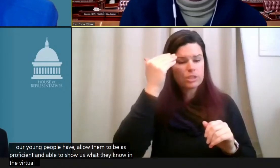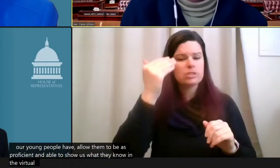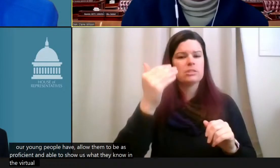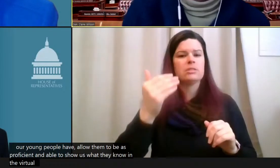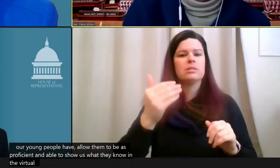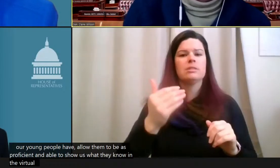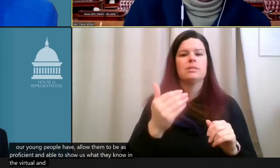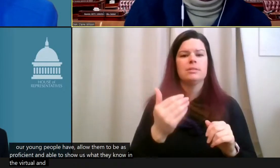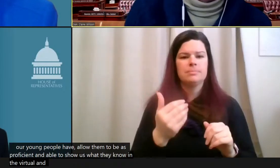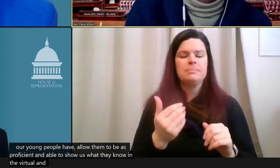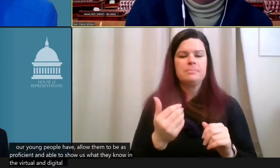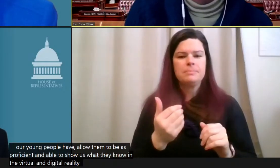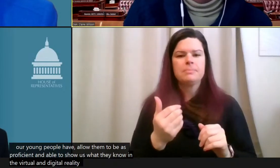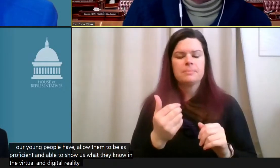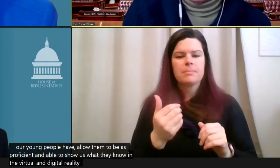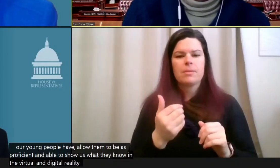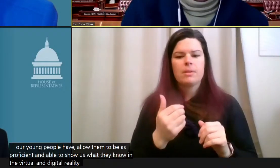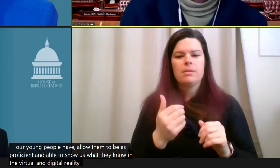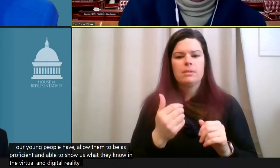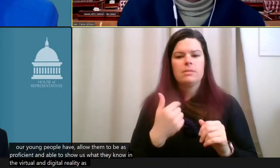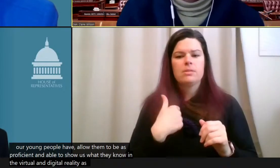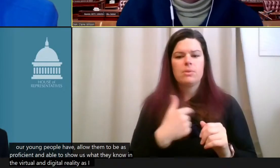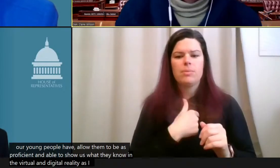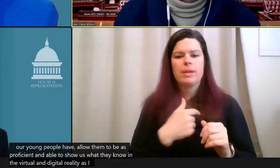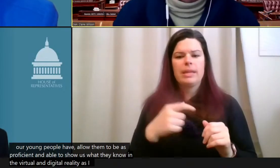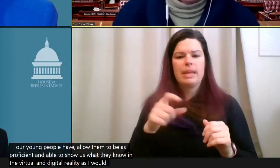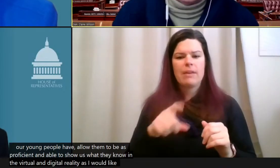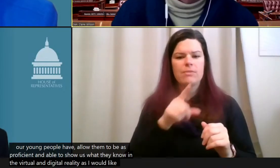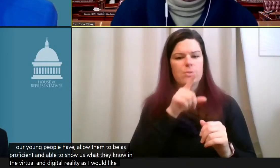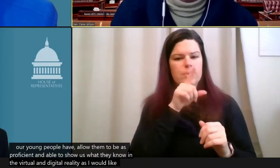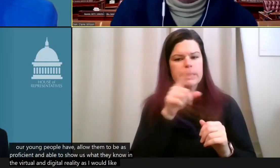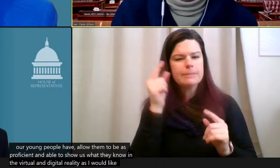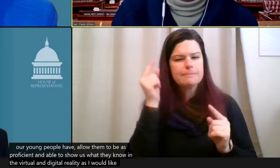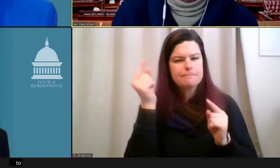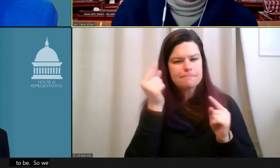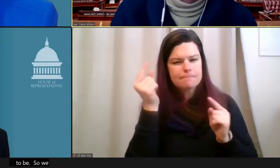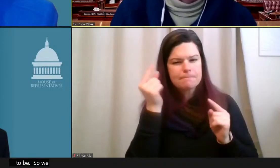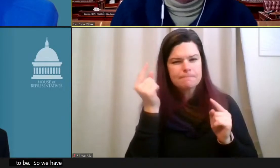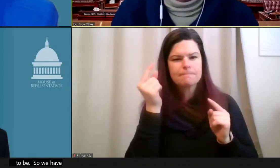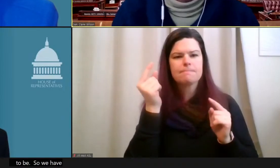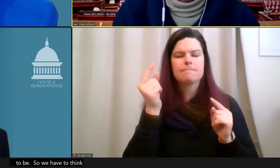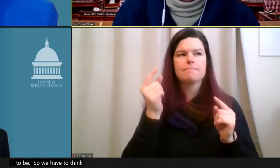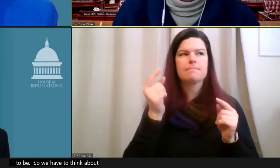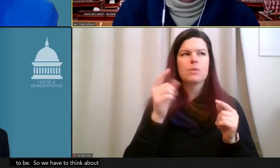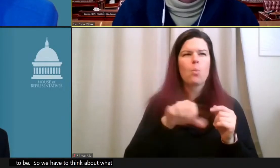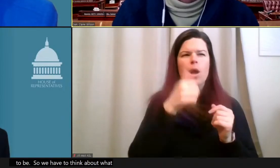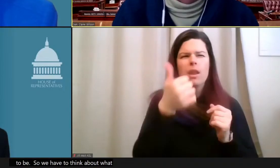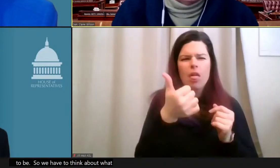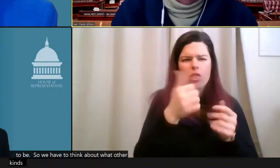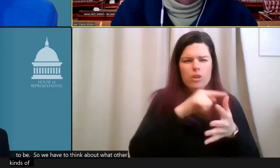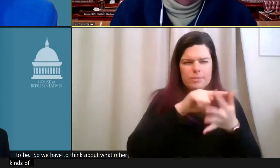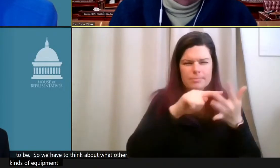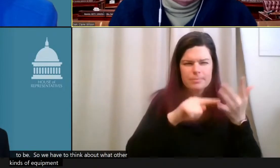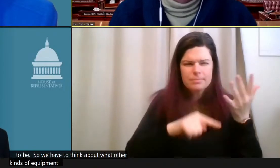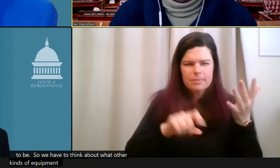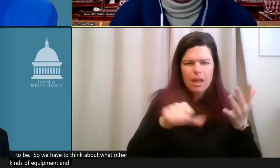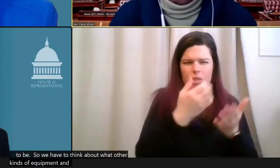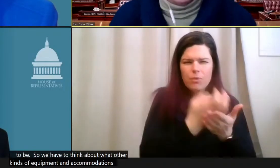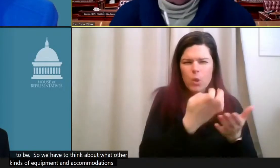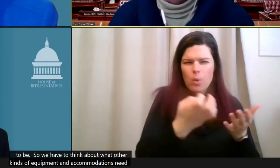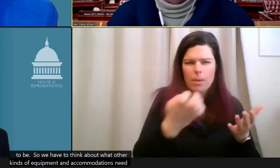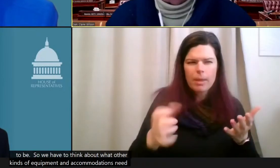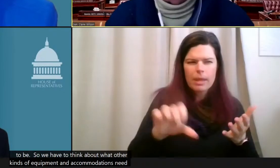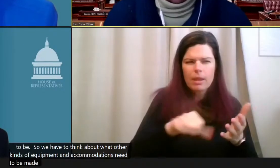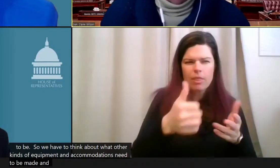reality as I'd like them to be. So we have to think about what other kinds of equipment and accommodations need to be made. And that's